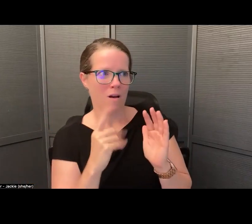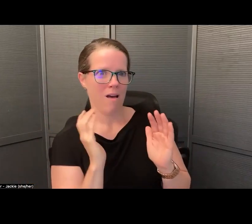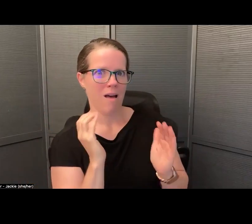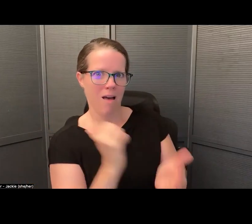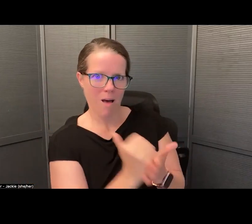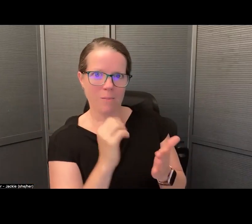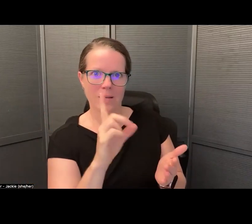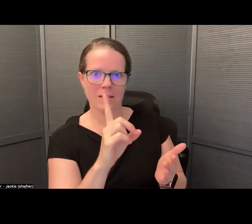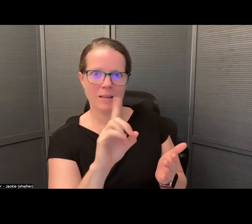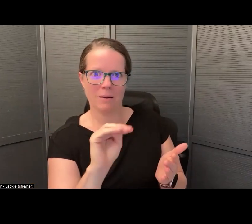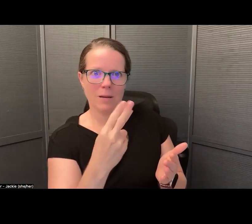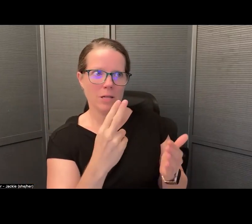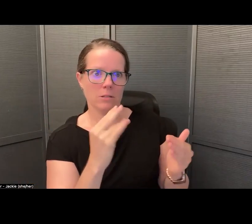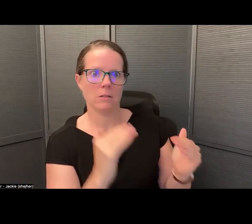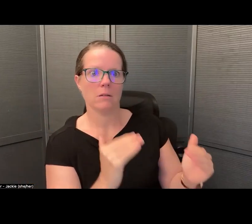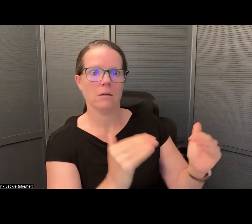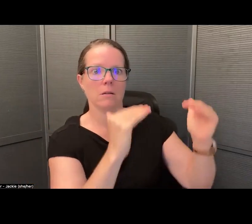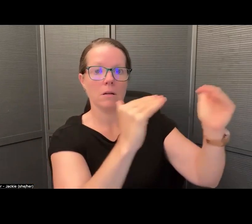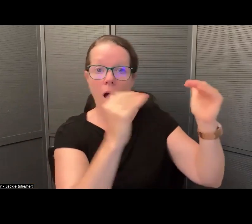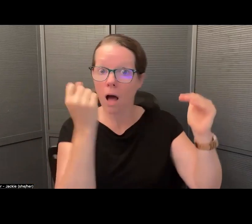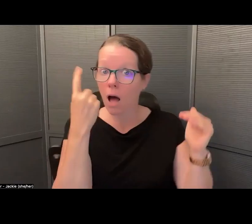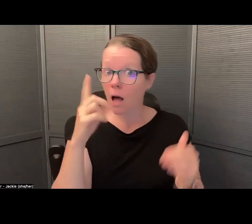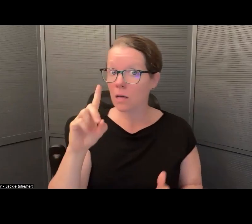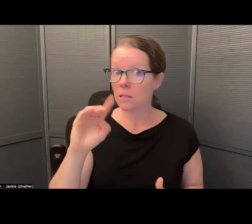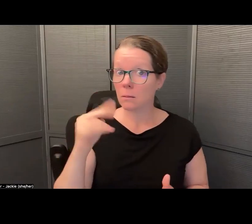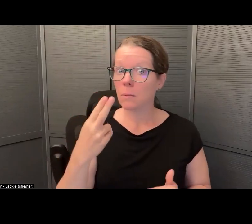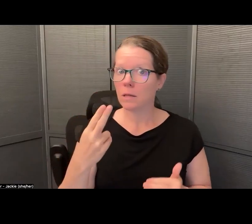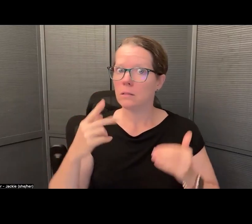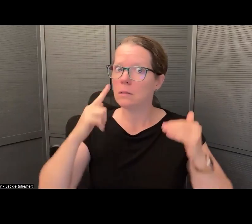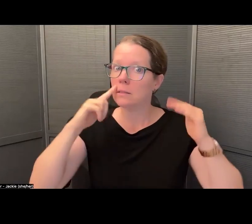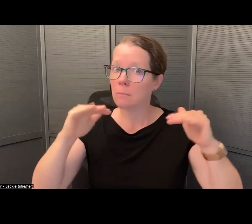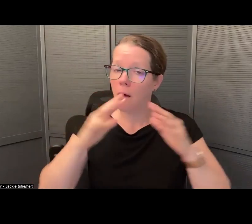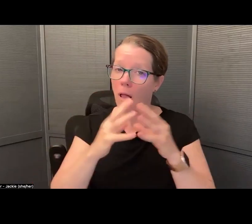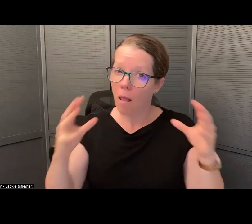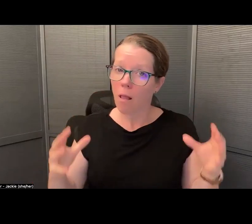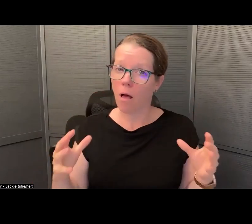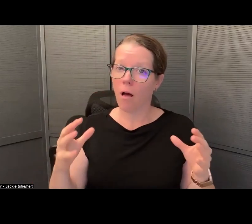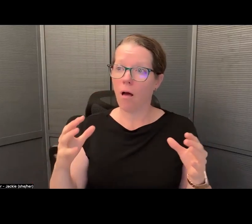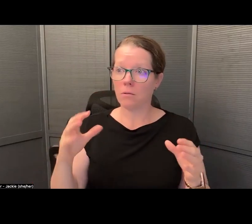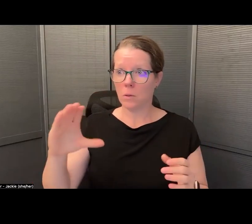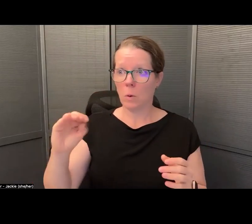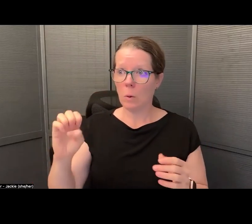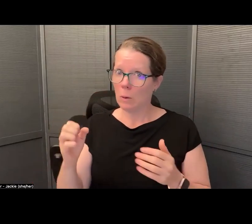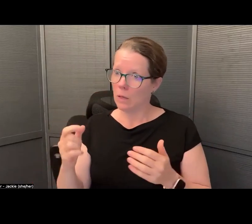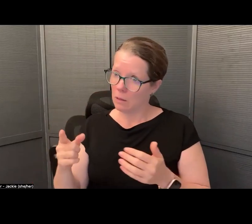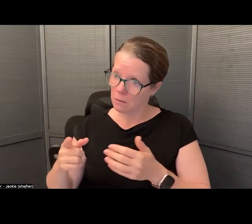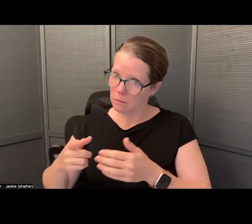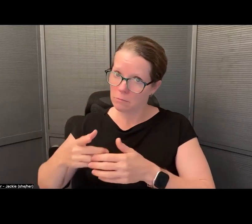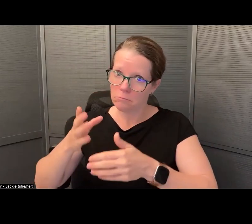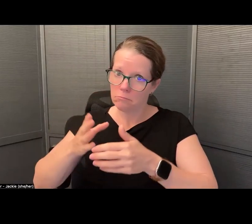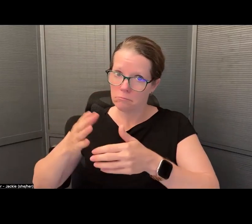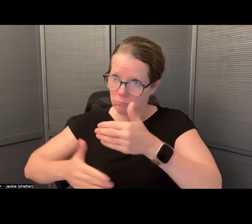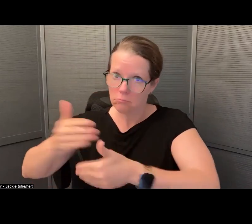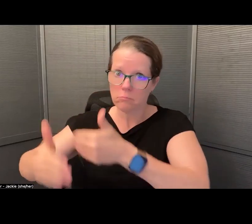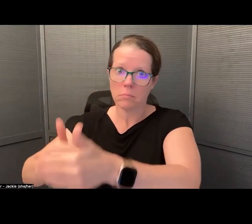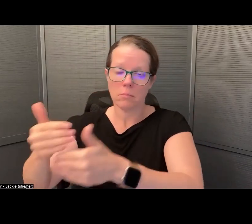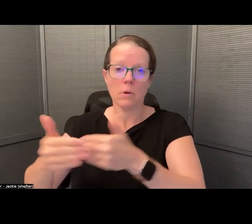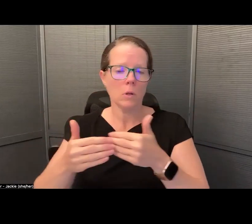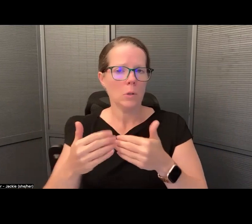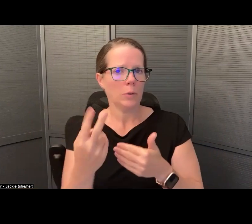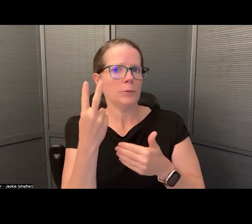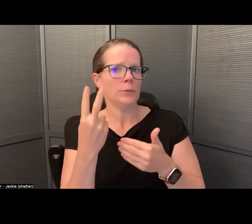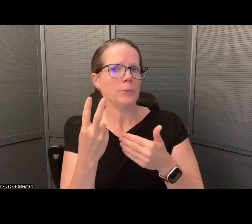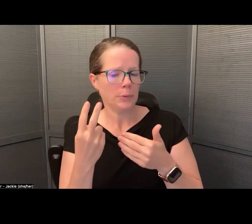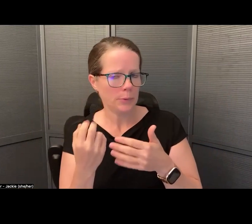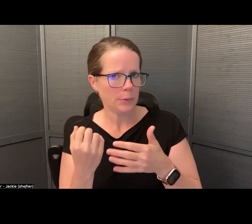of the COEs, two priorities are especially important and frankly have been so exciting to me as coming on as new commissioner, learning about